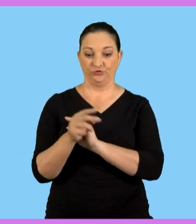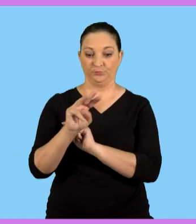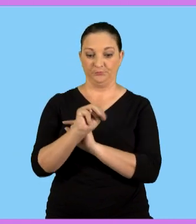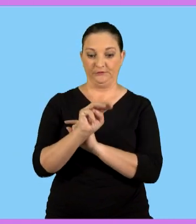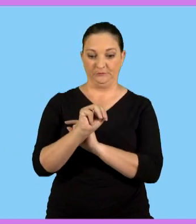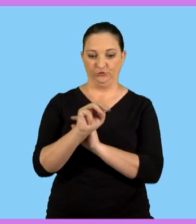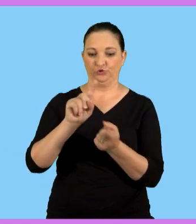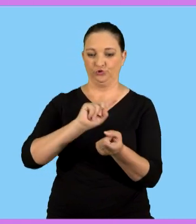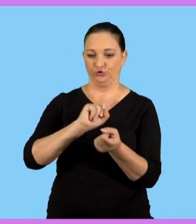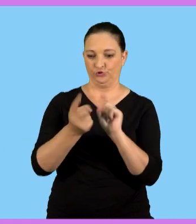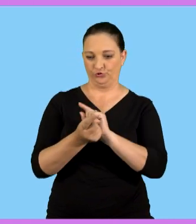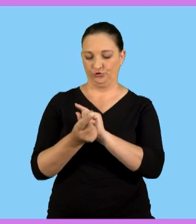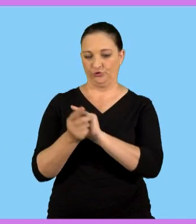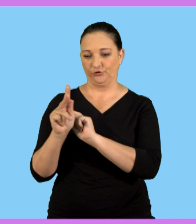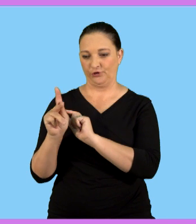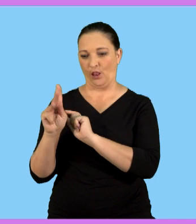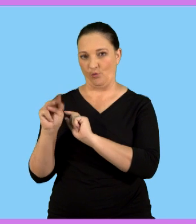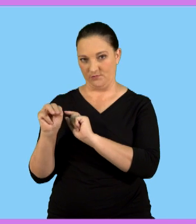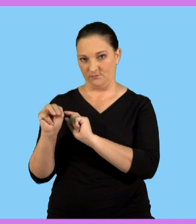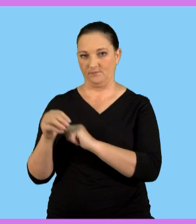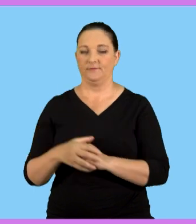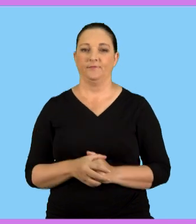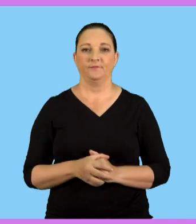to kilometers.